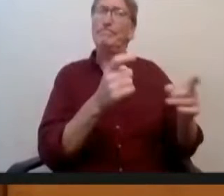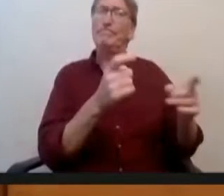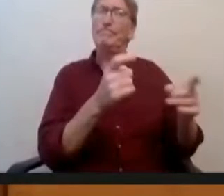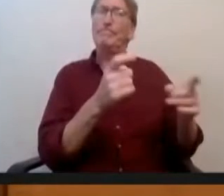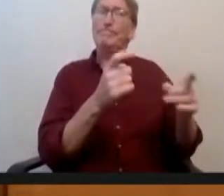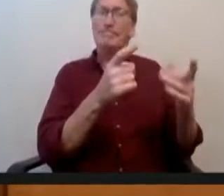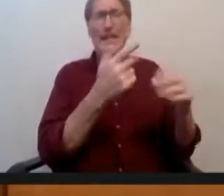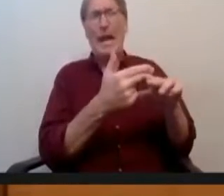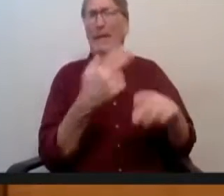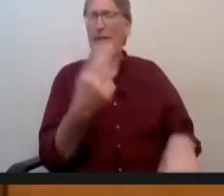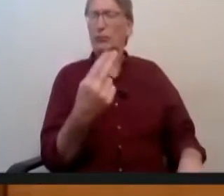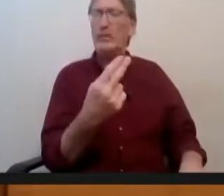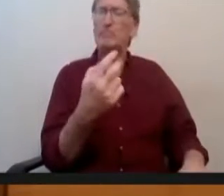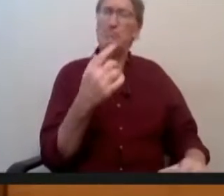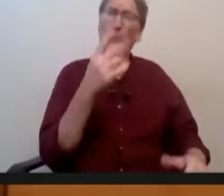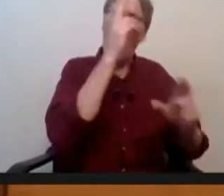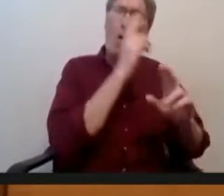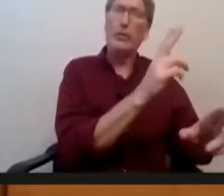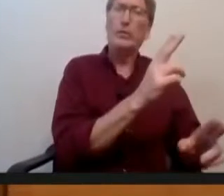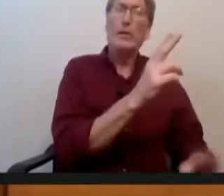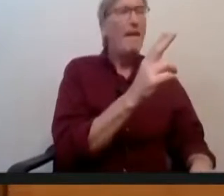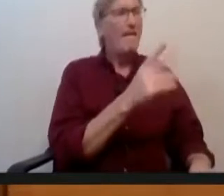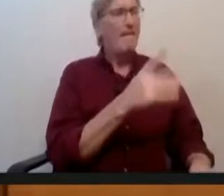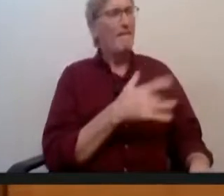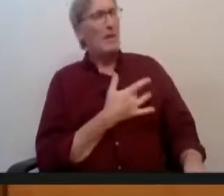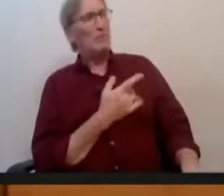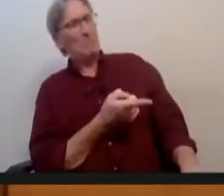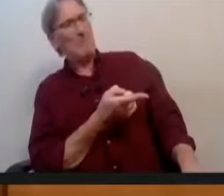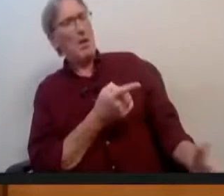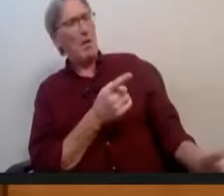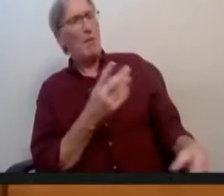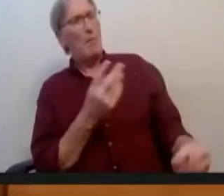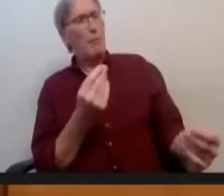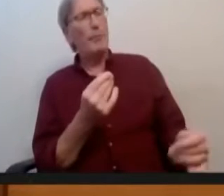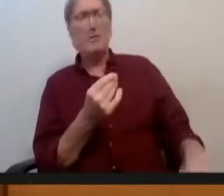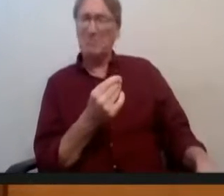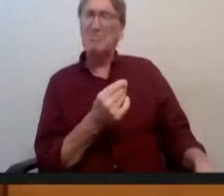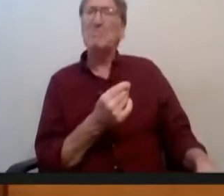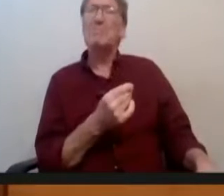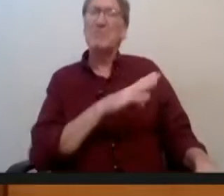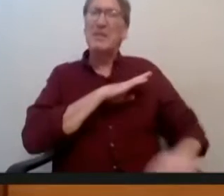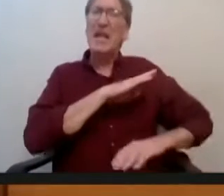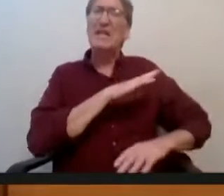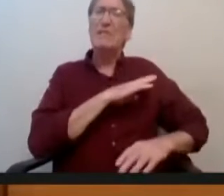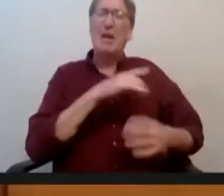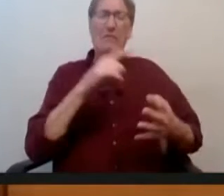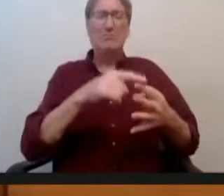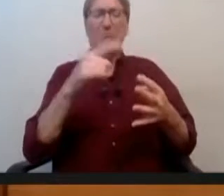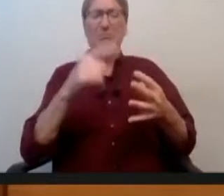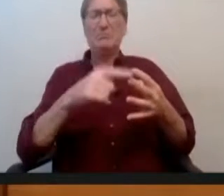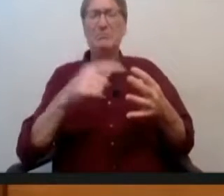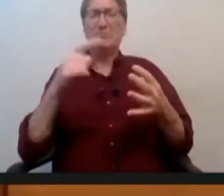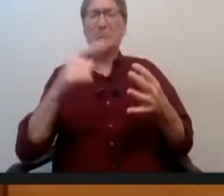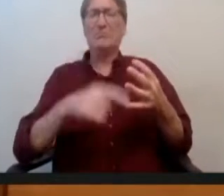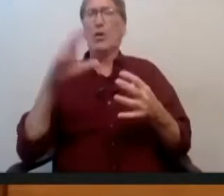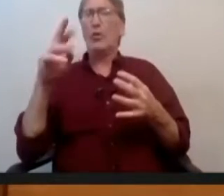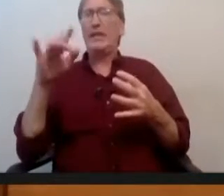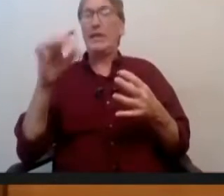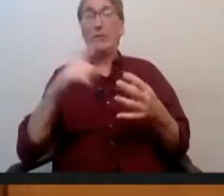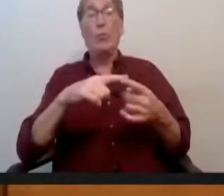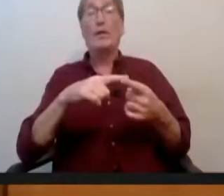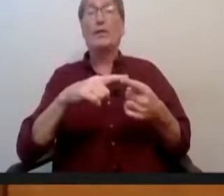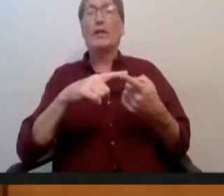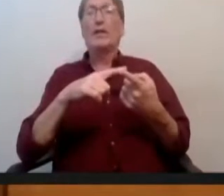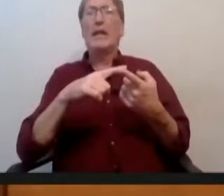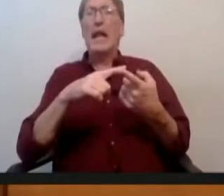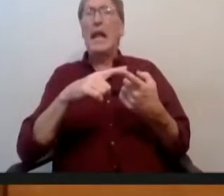They felt that the property met several criteria for significance. The first criteria was